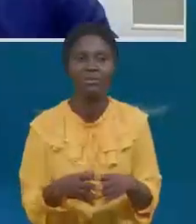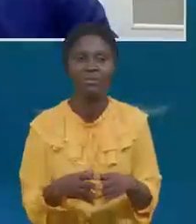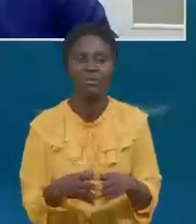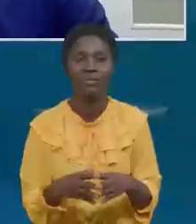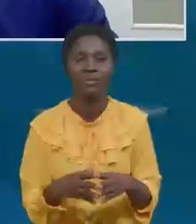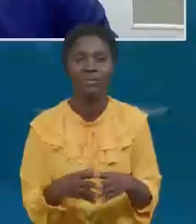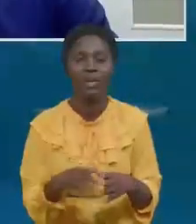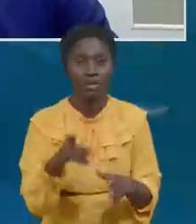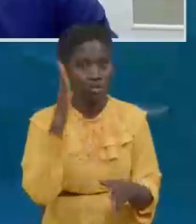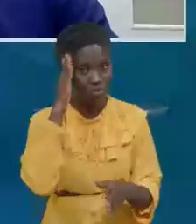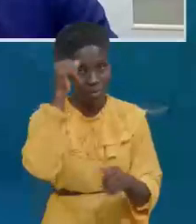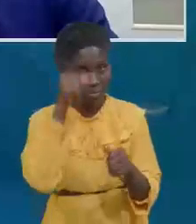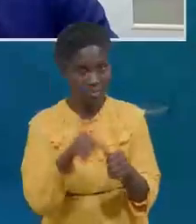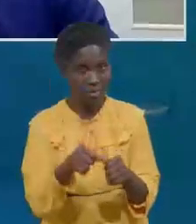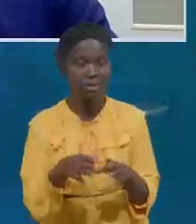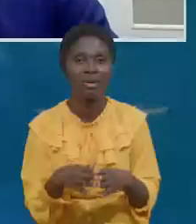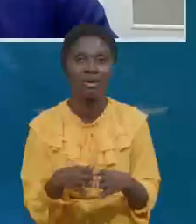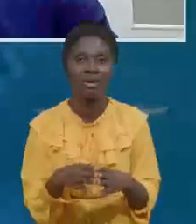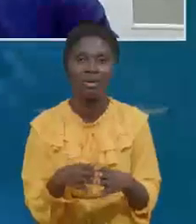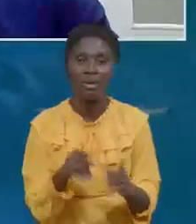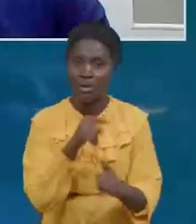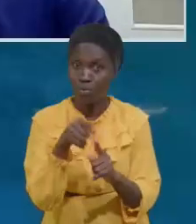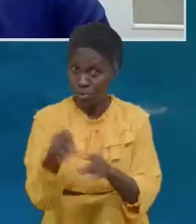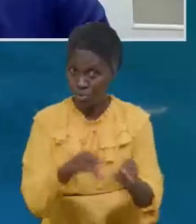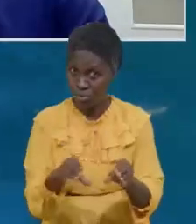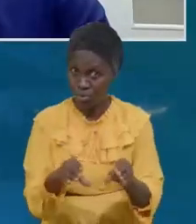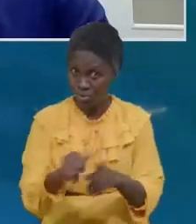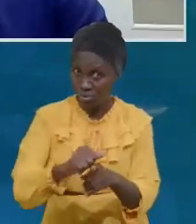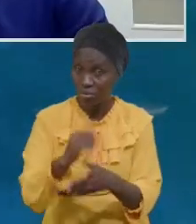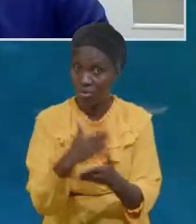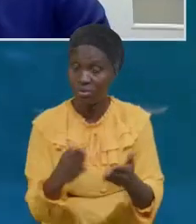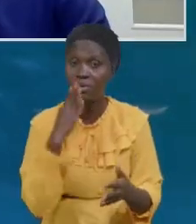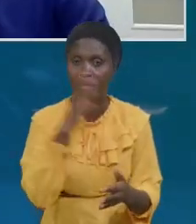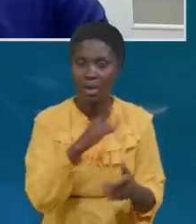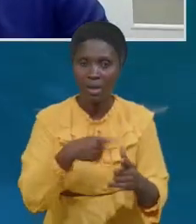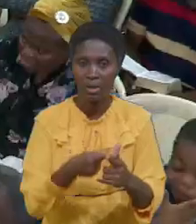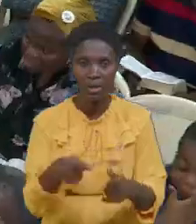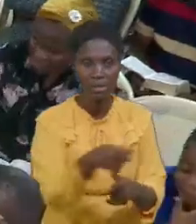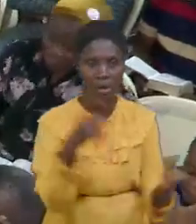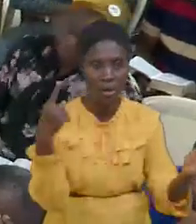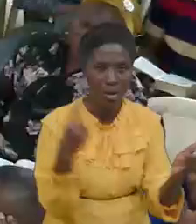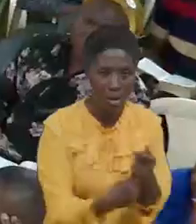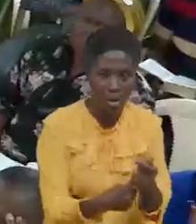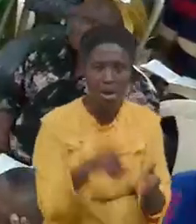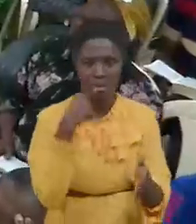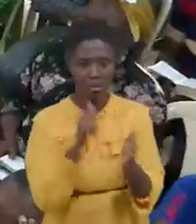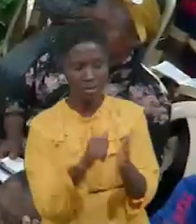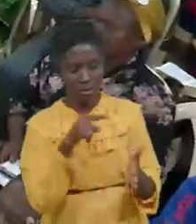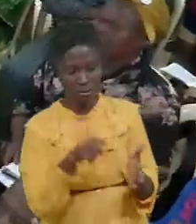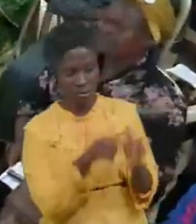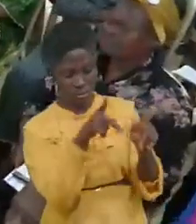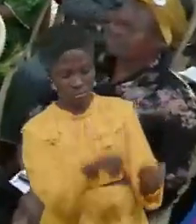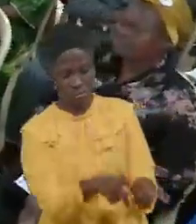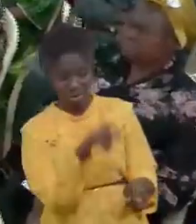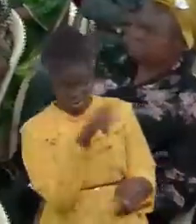will remember when you've done something bad and they caught you and they said, this one, you